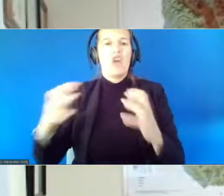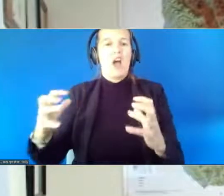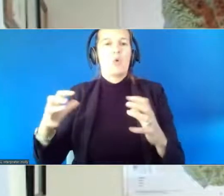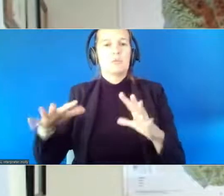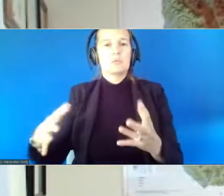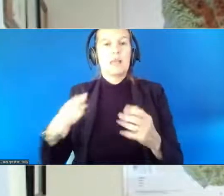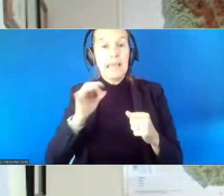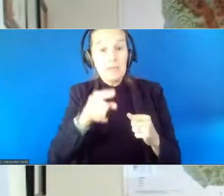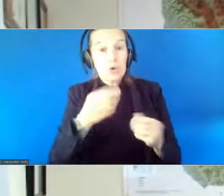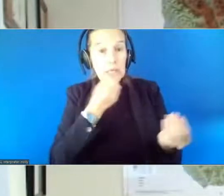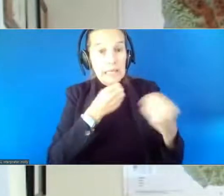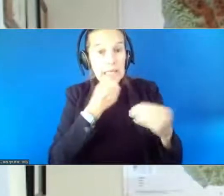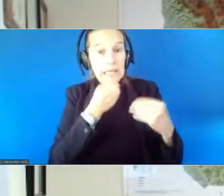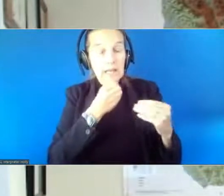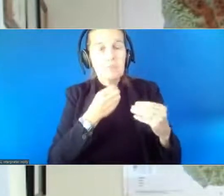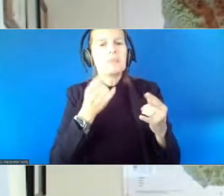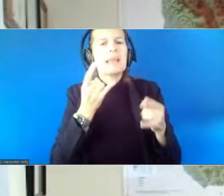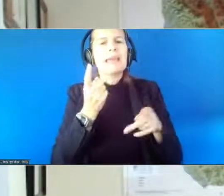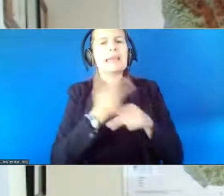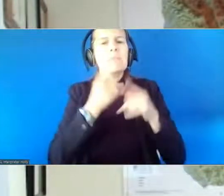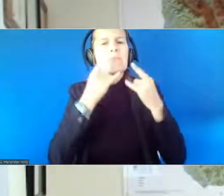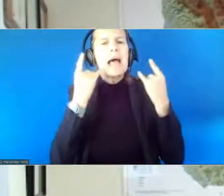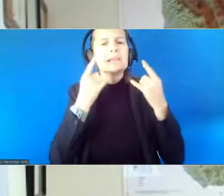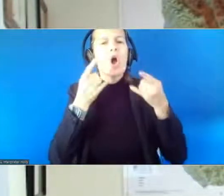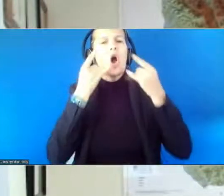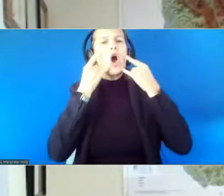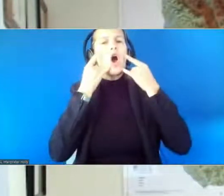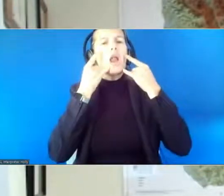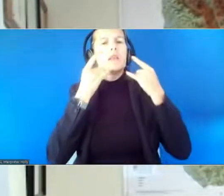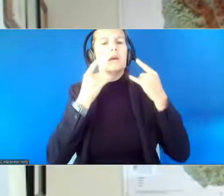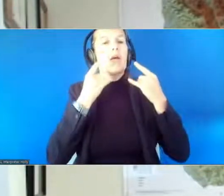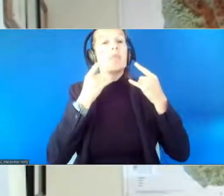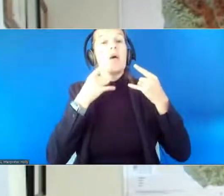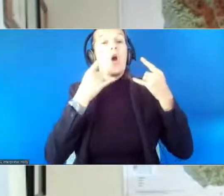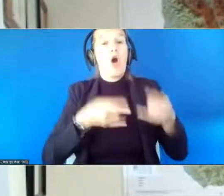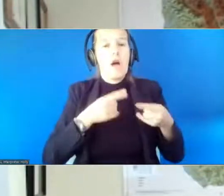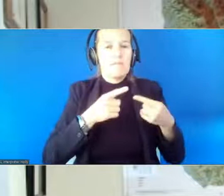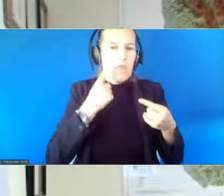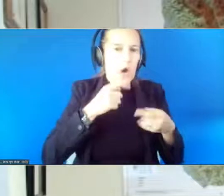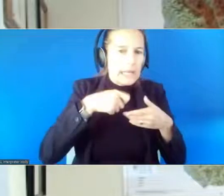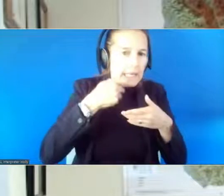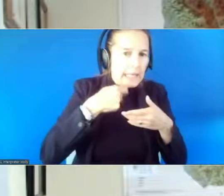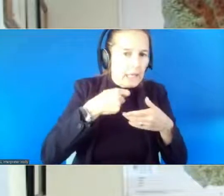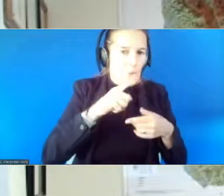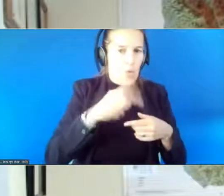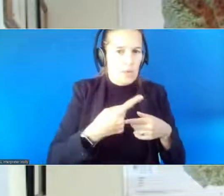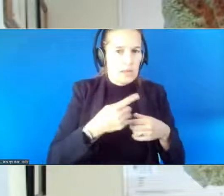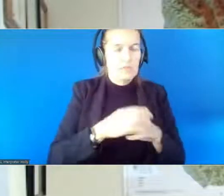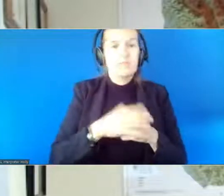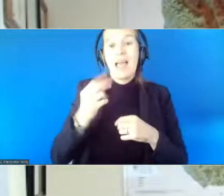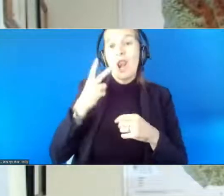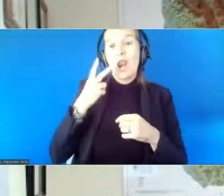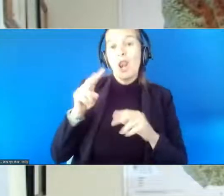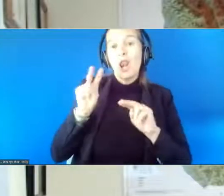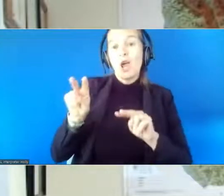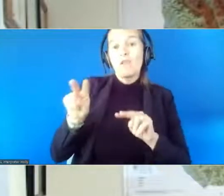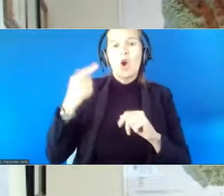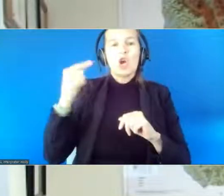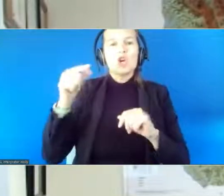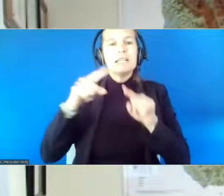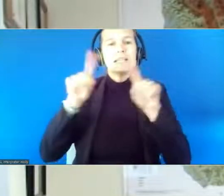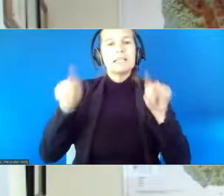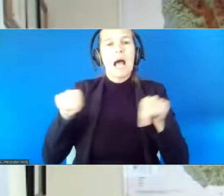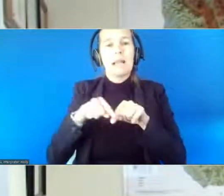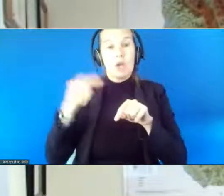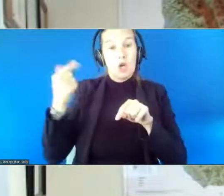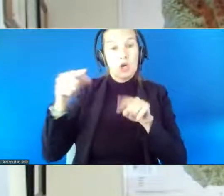on except when you're actually eating or drinking. And now look for those green signs that indicate that that restaurant or bar has all